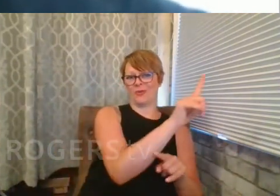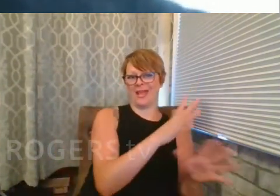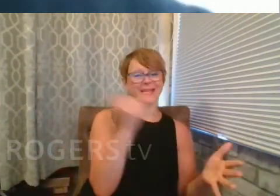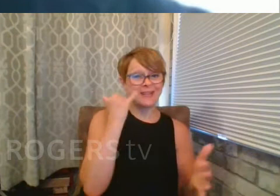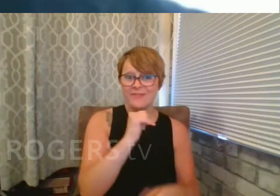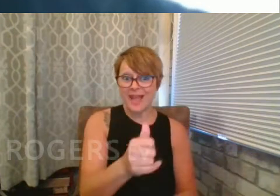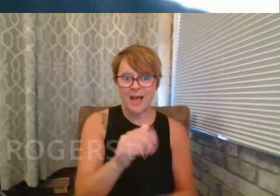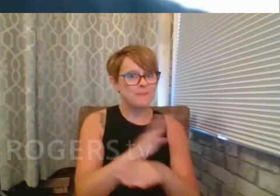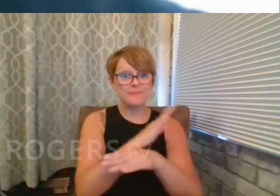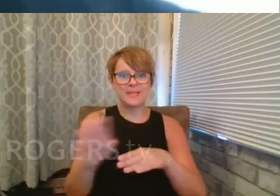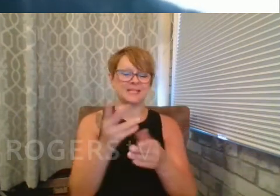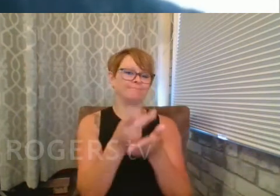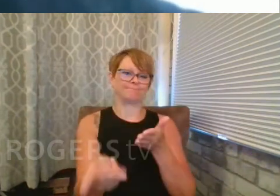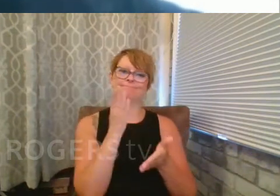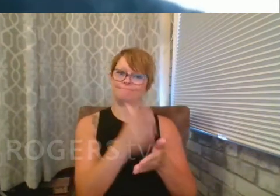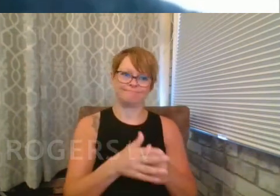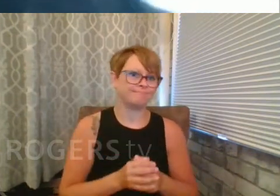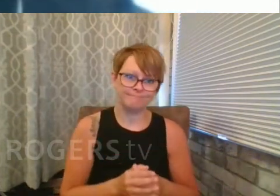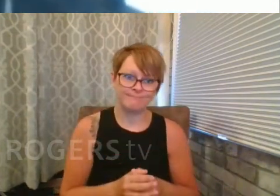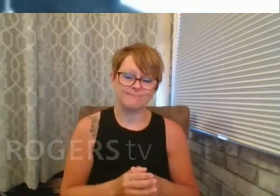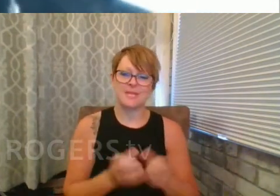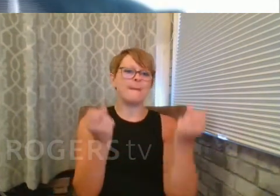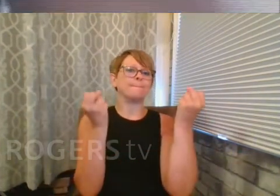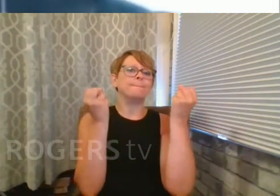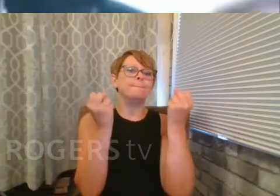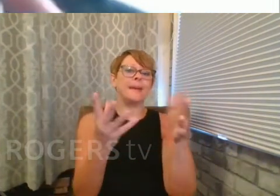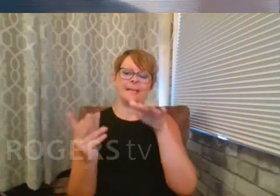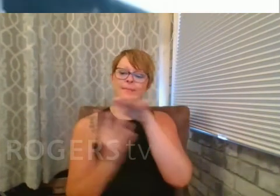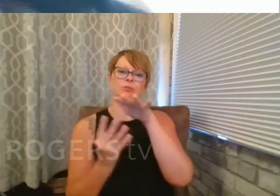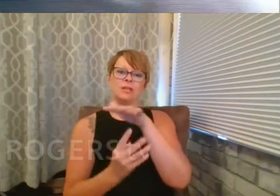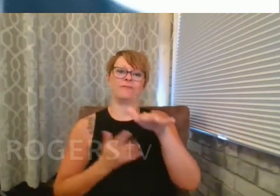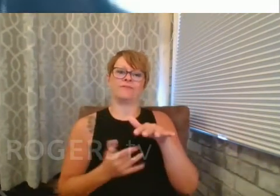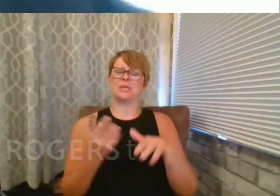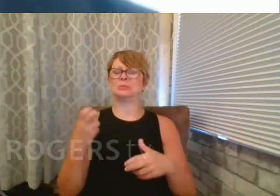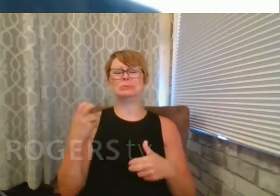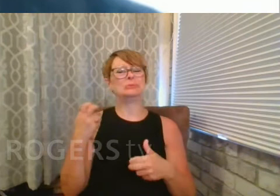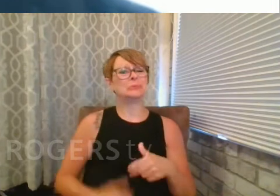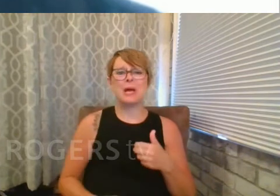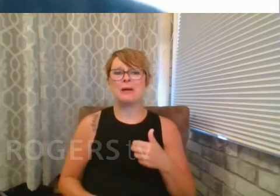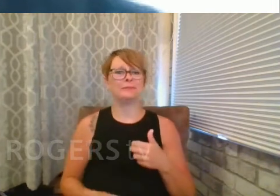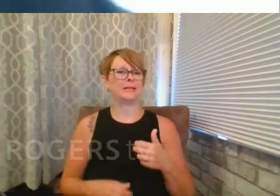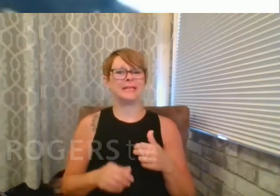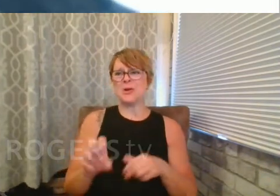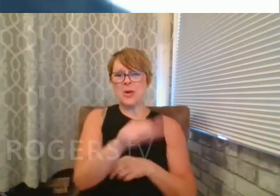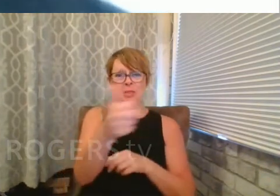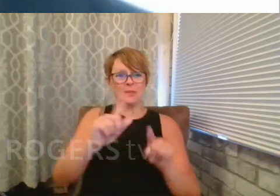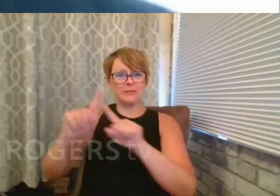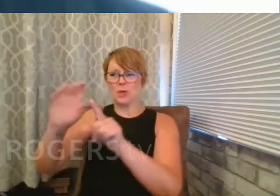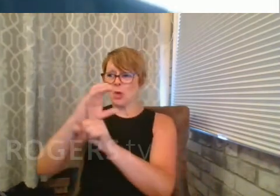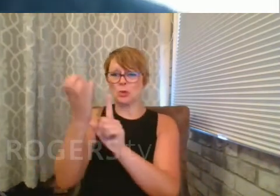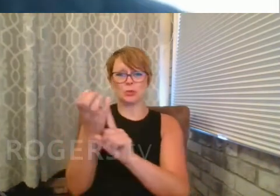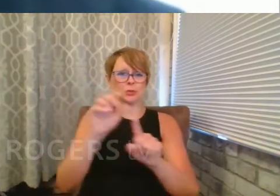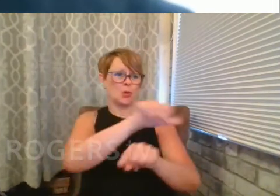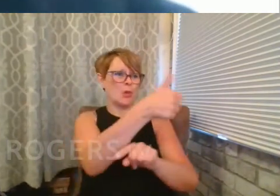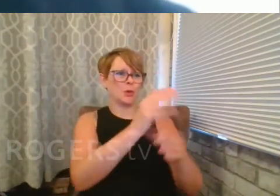run. Many immigrants find it hard to branch out to the other community. That's one lesson